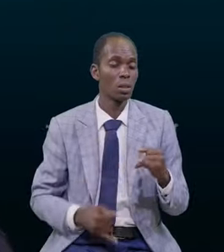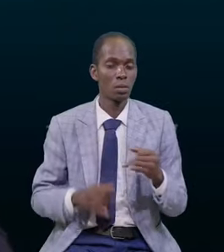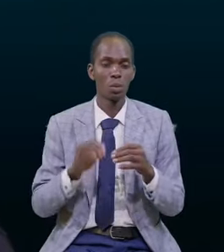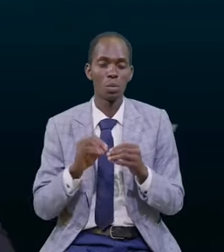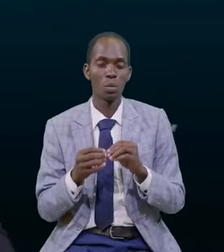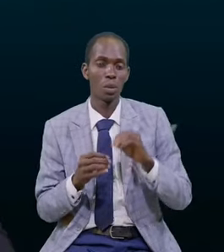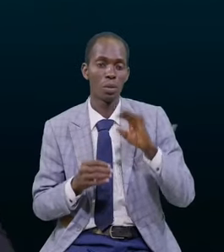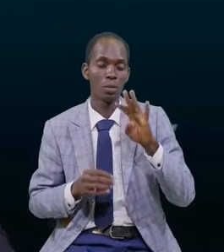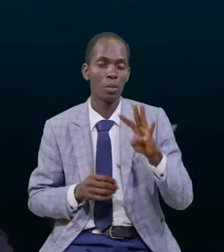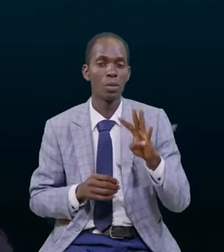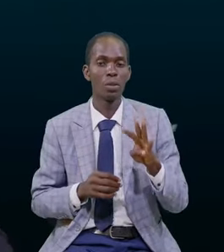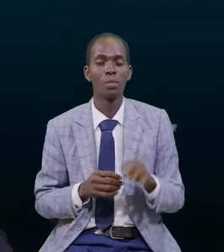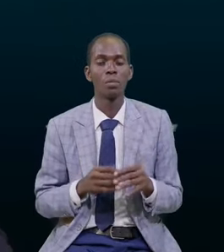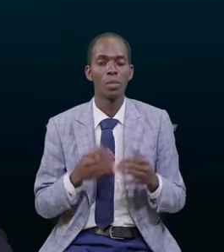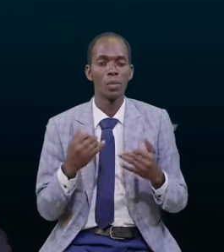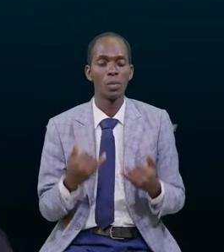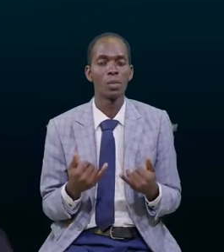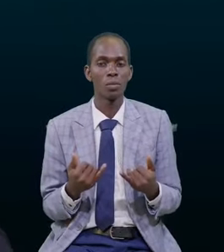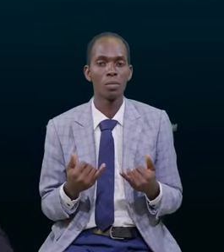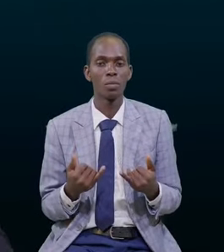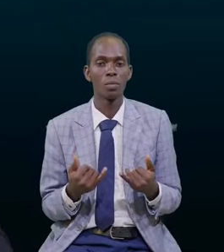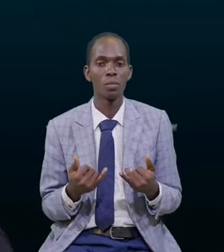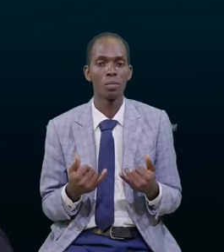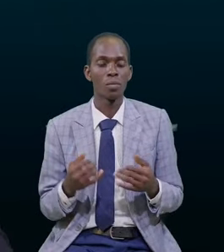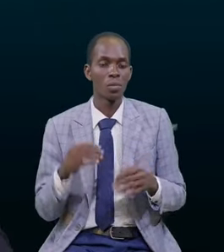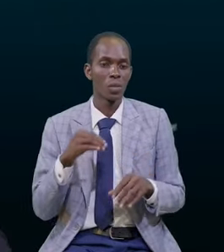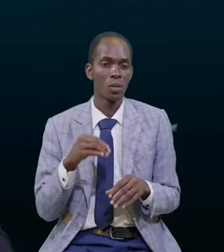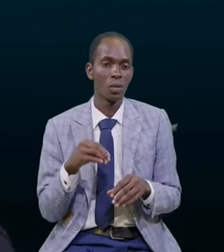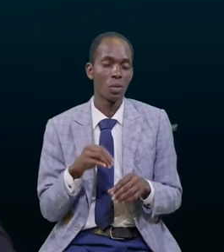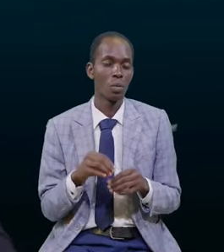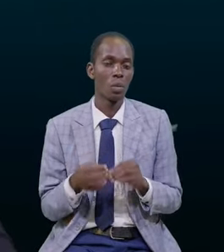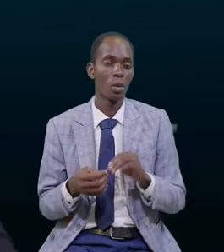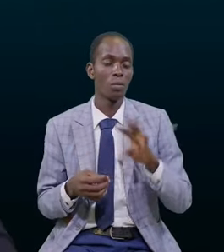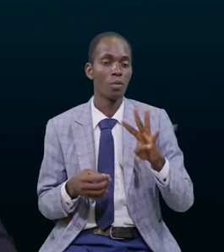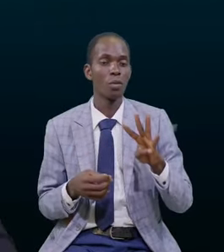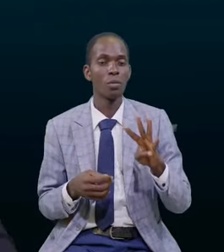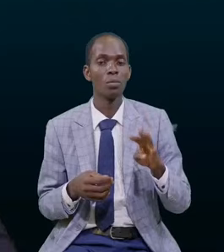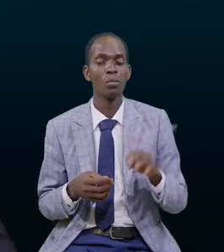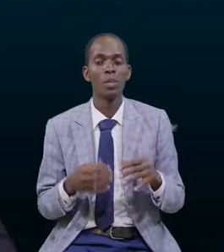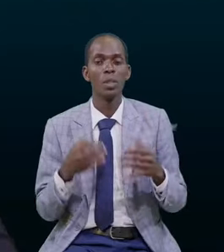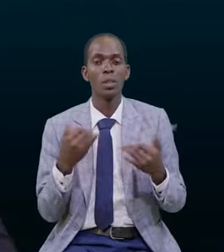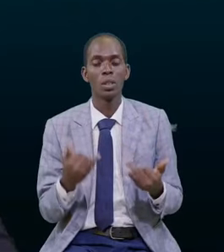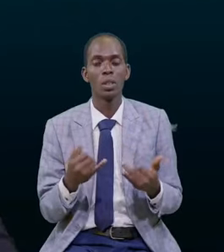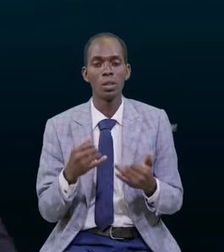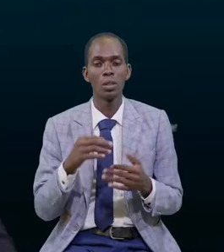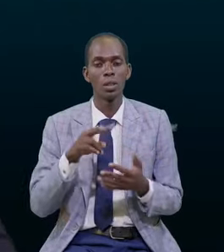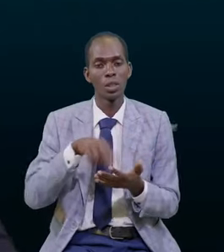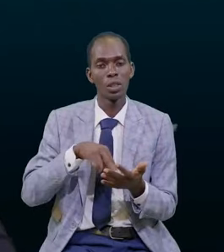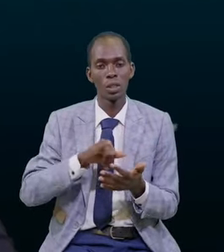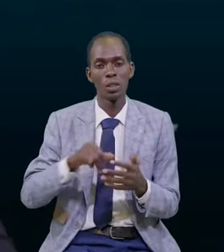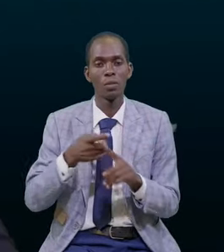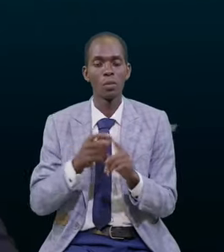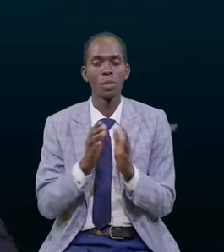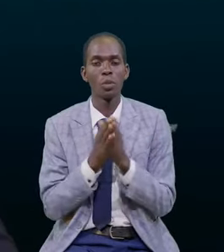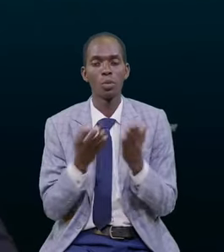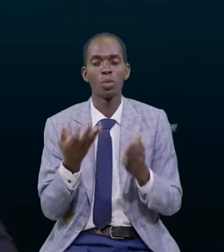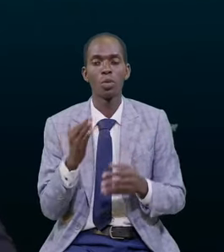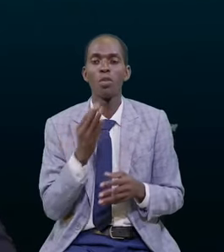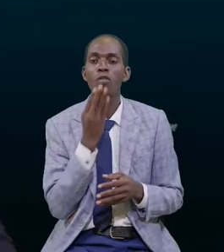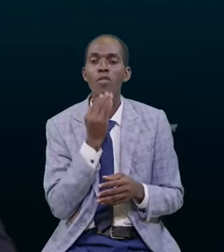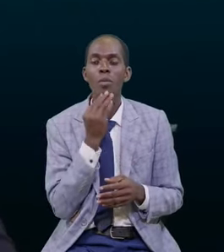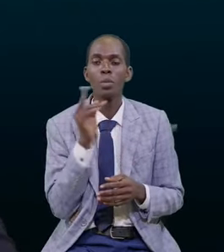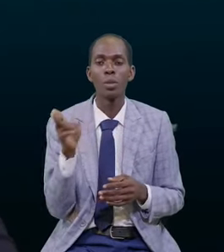the verses we are considering in this Bible study let's come back to Hebrews chapter 3 Hebrews chapter 3 there's